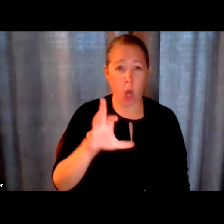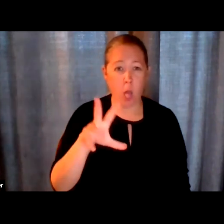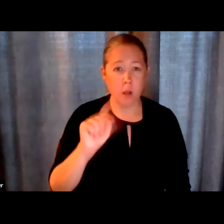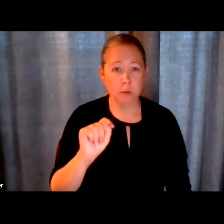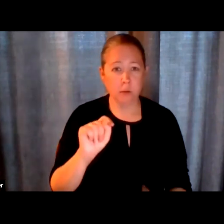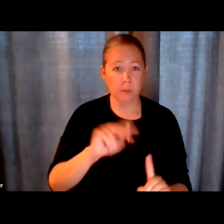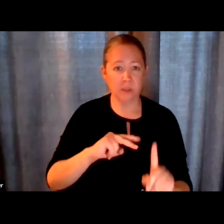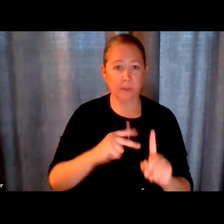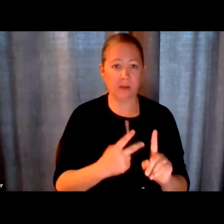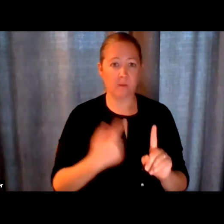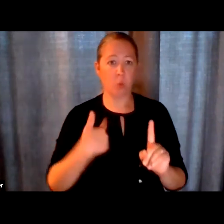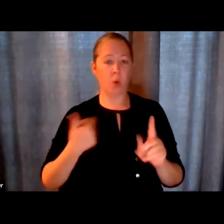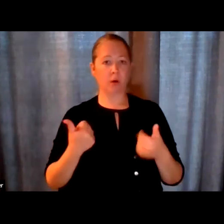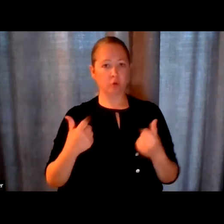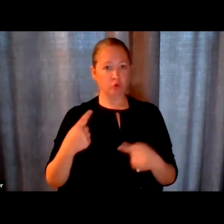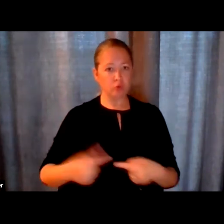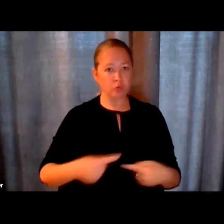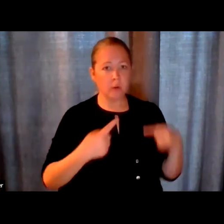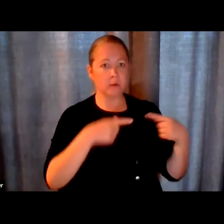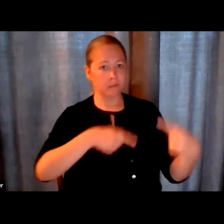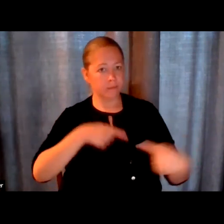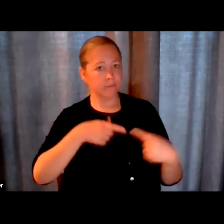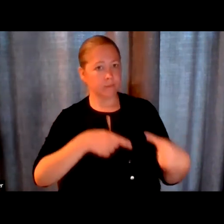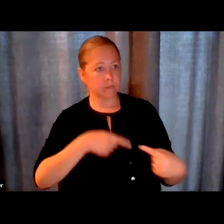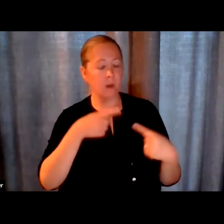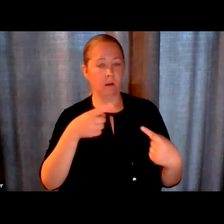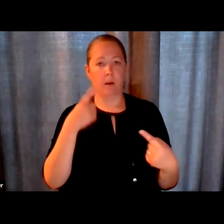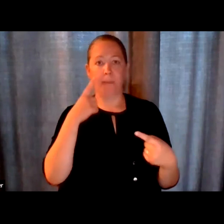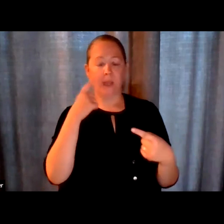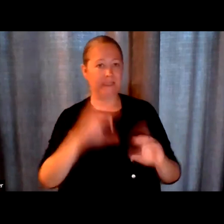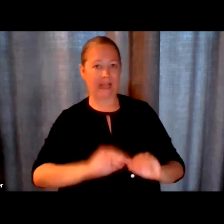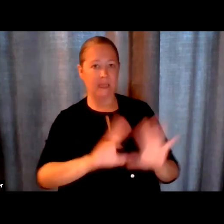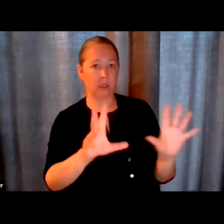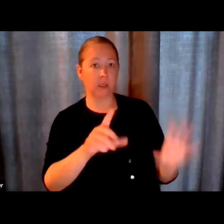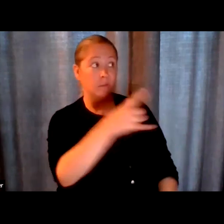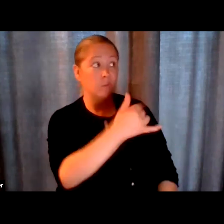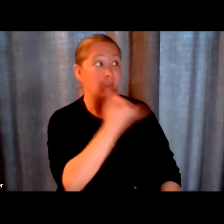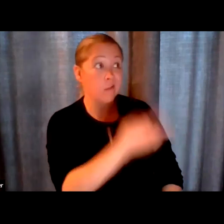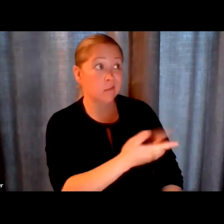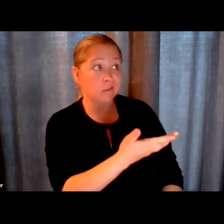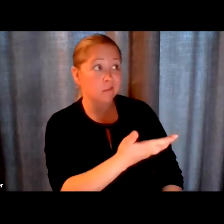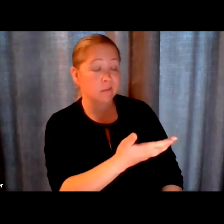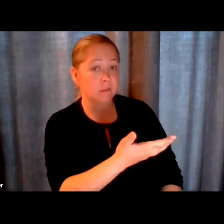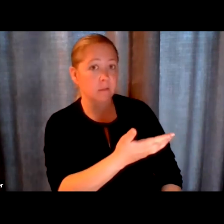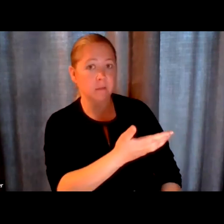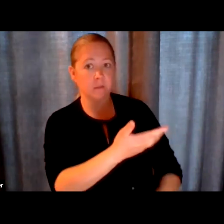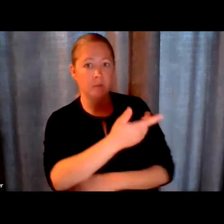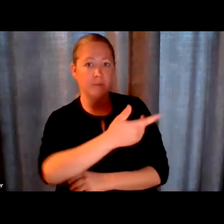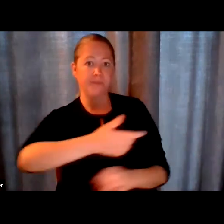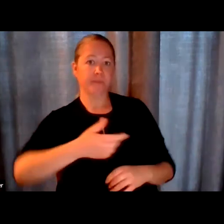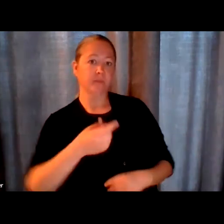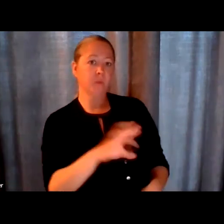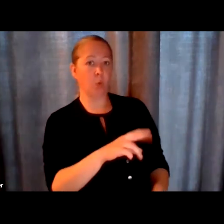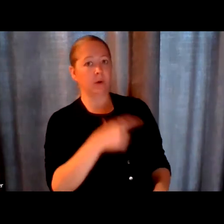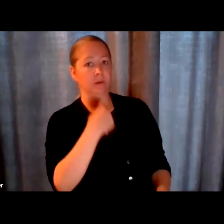we're strategizing about with regards to these discussions, because clearly telling them they are wrong outright just sort of makes them feel